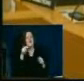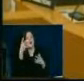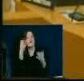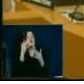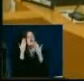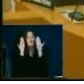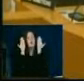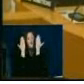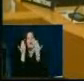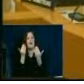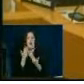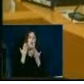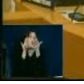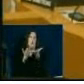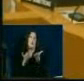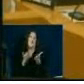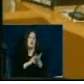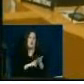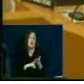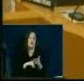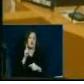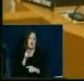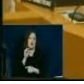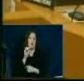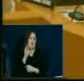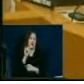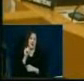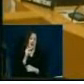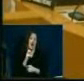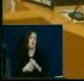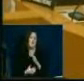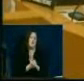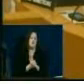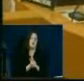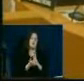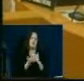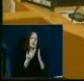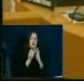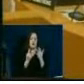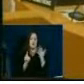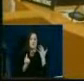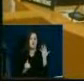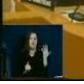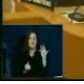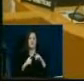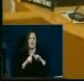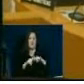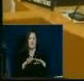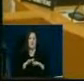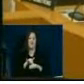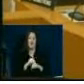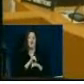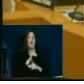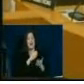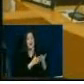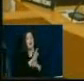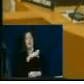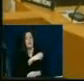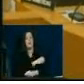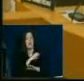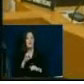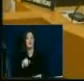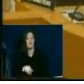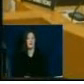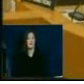offer the contract to Dr. McIntyre, subject to some certain conditions. And that's their right and their power to do